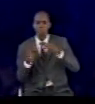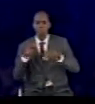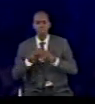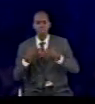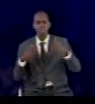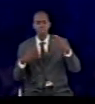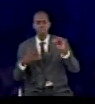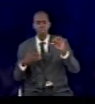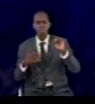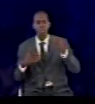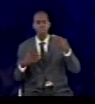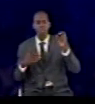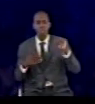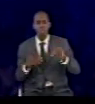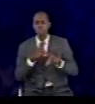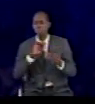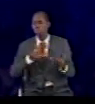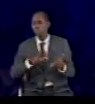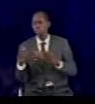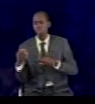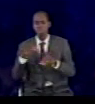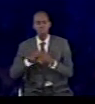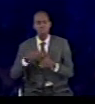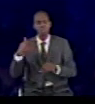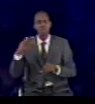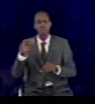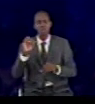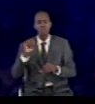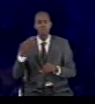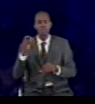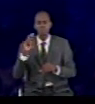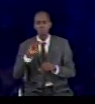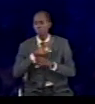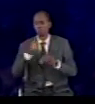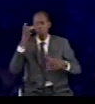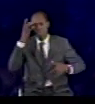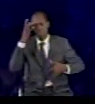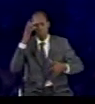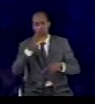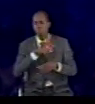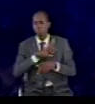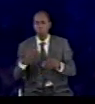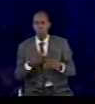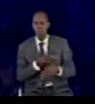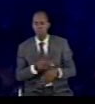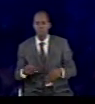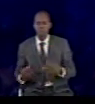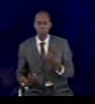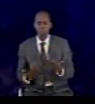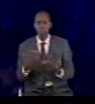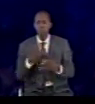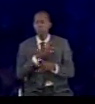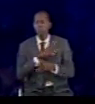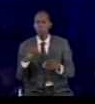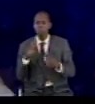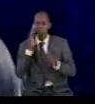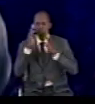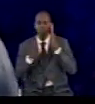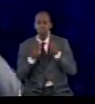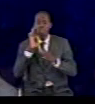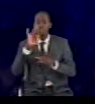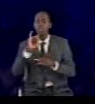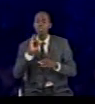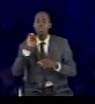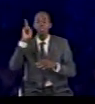goshen no death in goshen no hail no hell no harassment the lord is here for you he's your helper